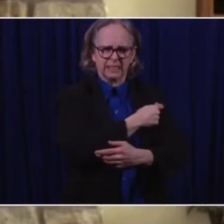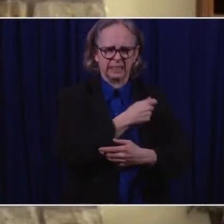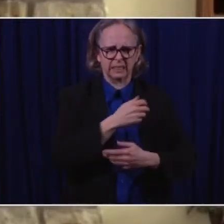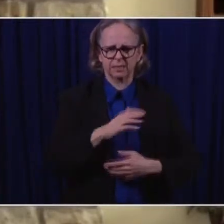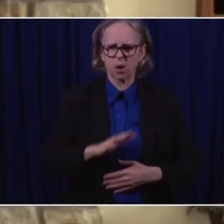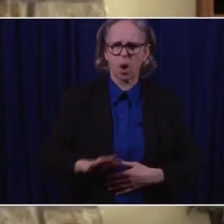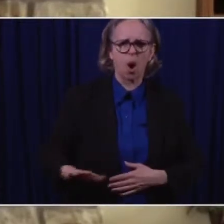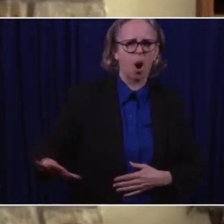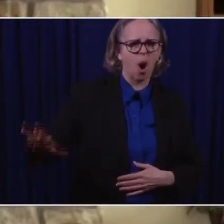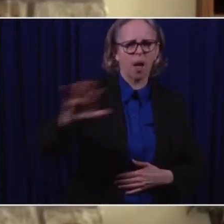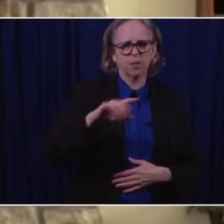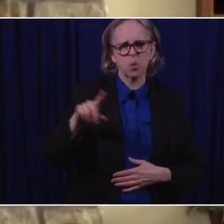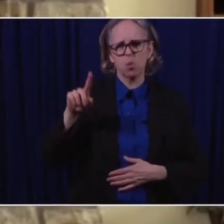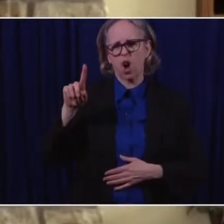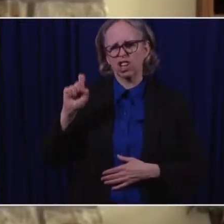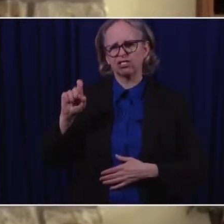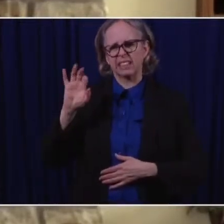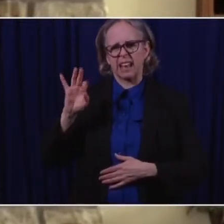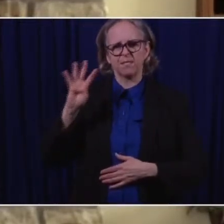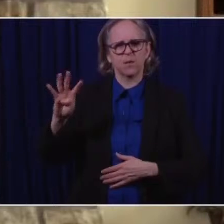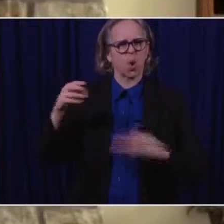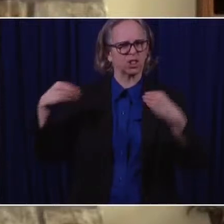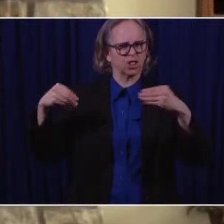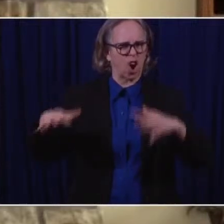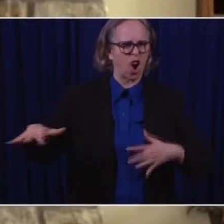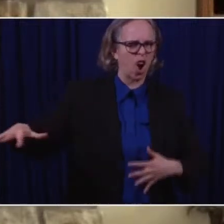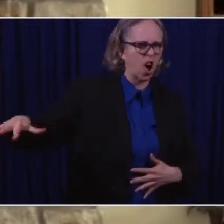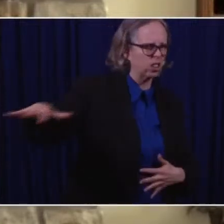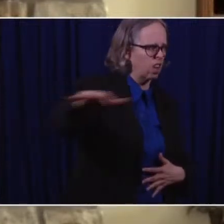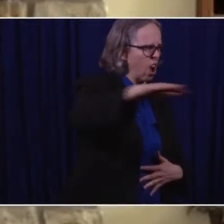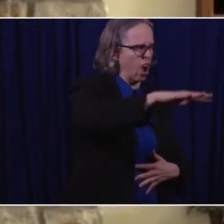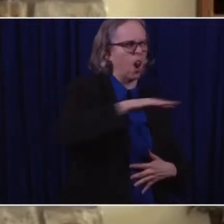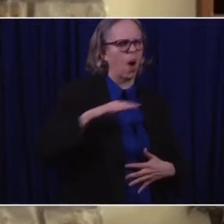is coming and what is actually taking place right now.